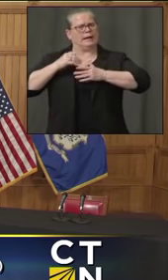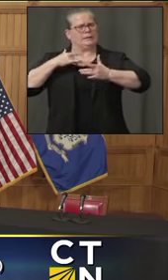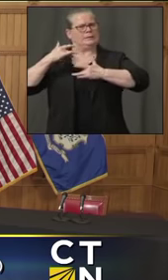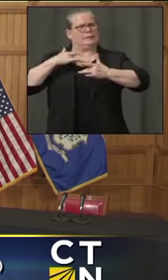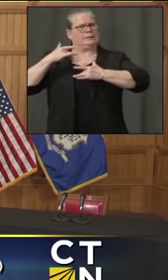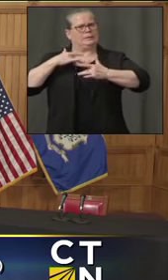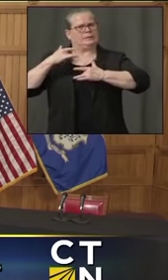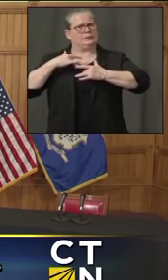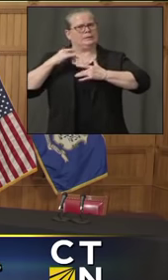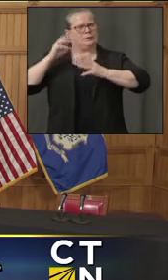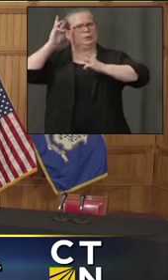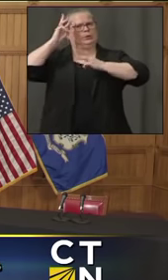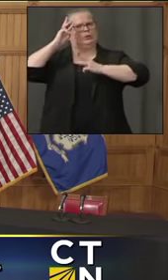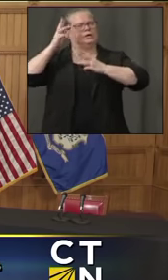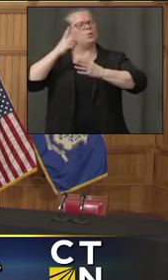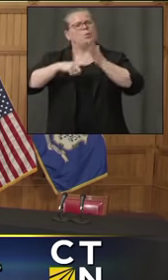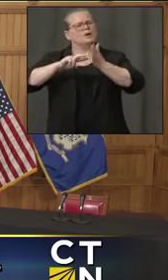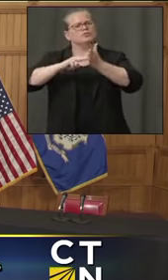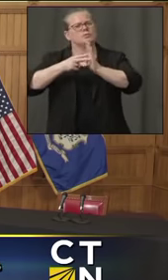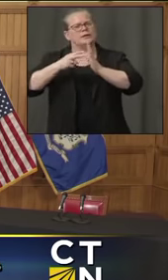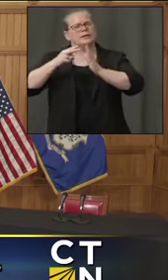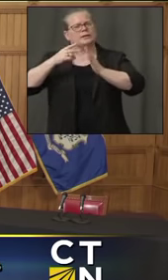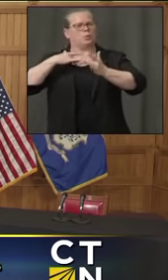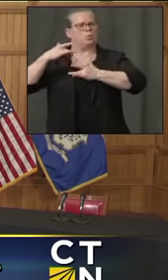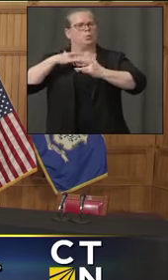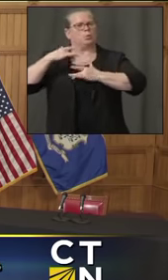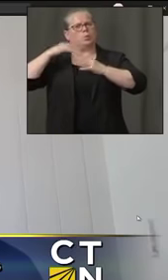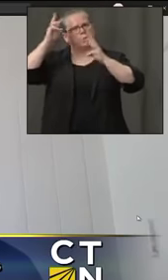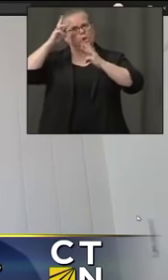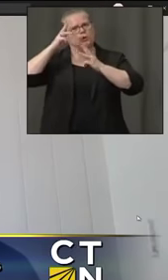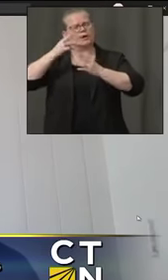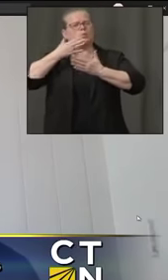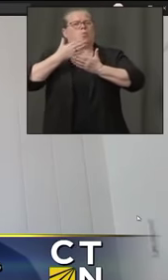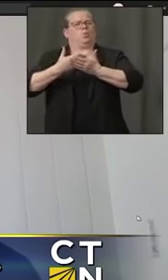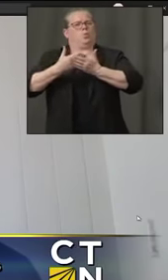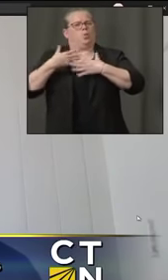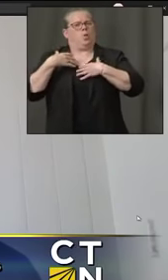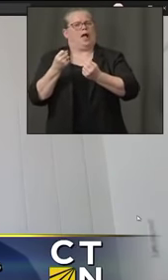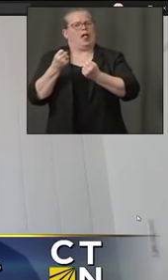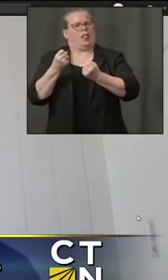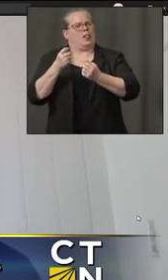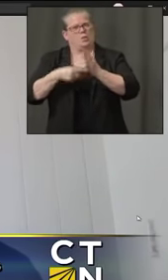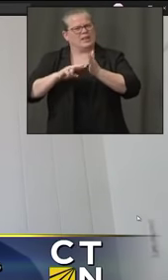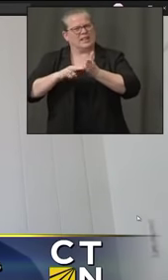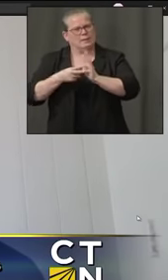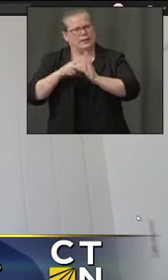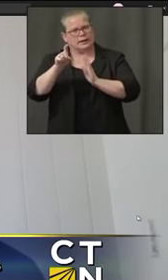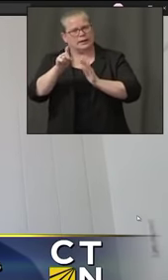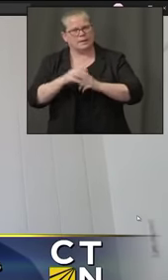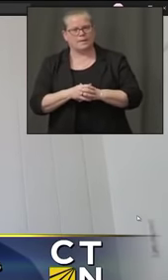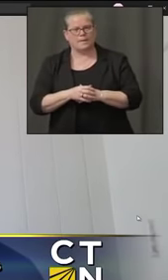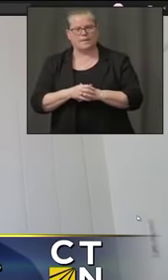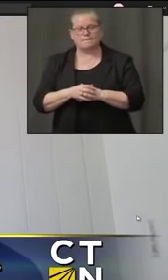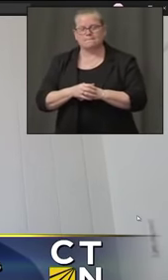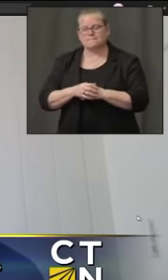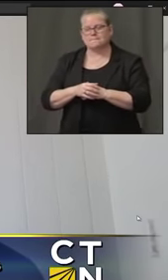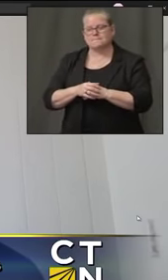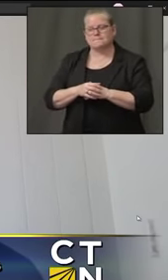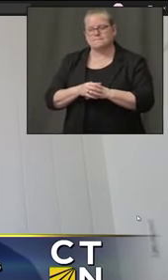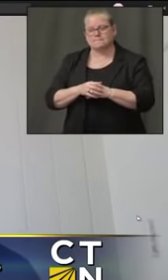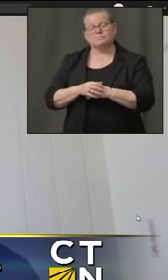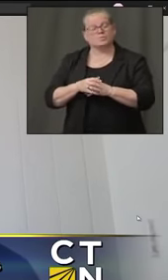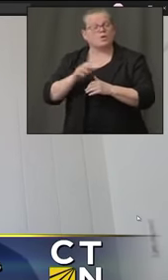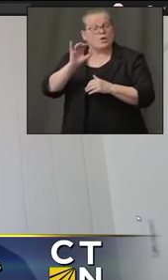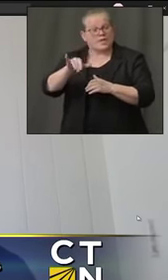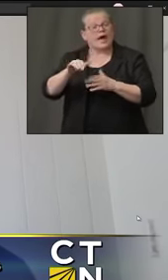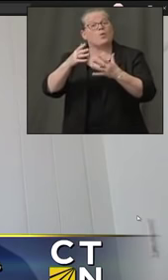worried well. Yeah, no, absolutely. And that's one of the reasons that we're expanding our testing now as we bring more capacity online to